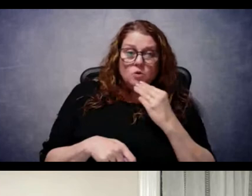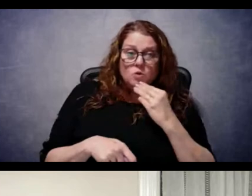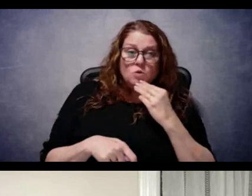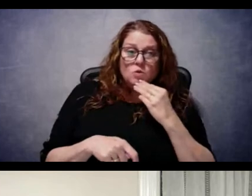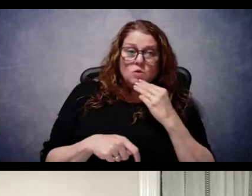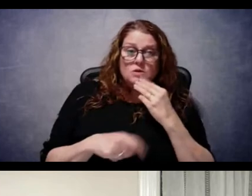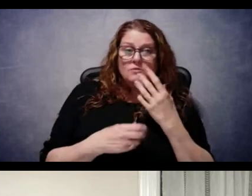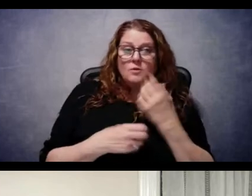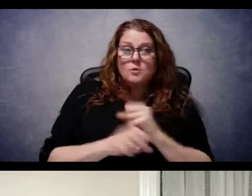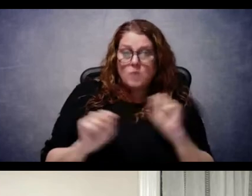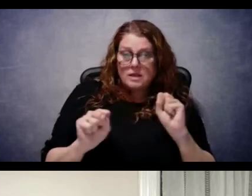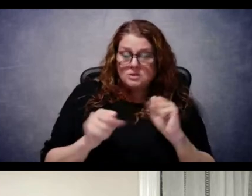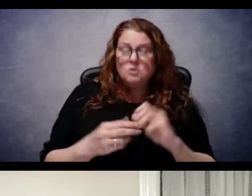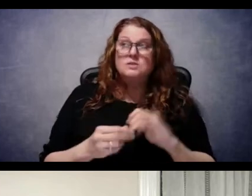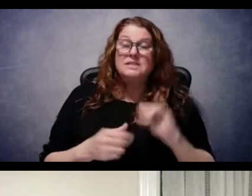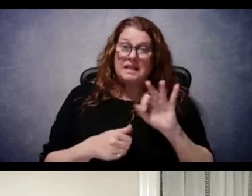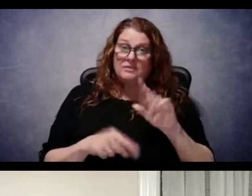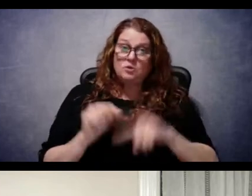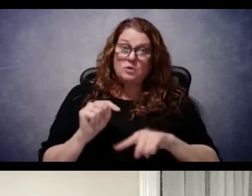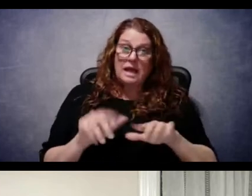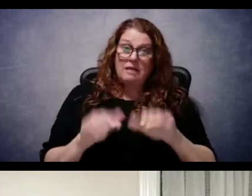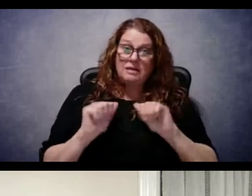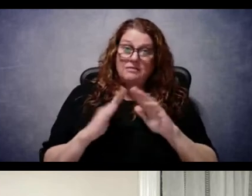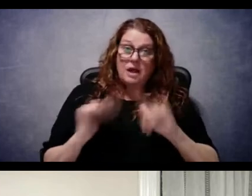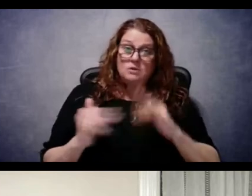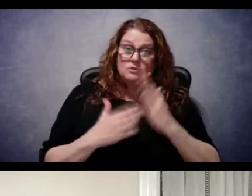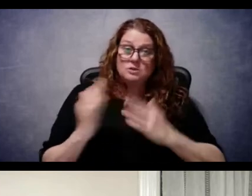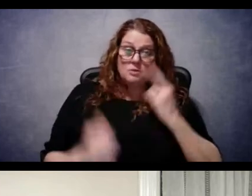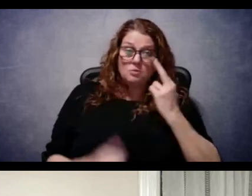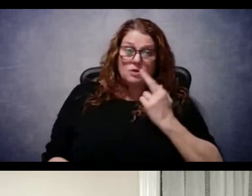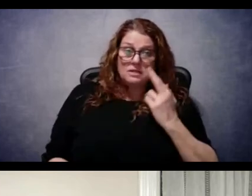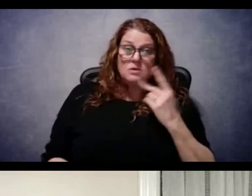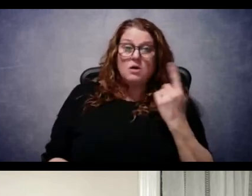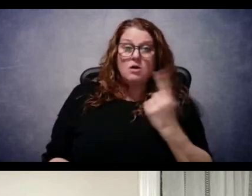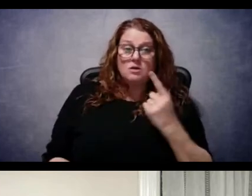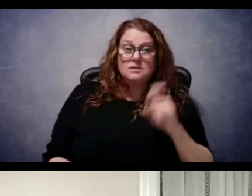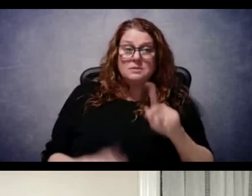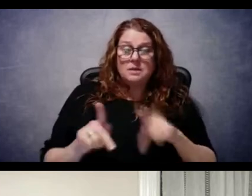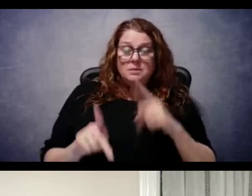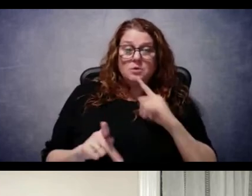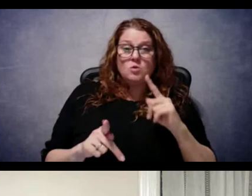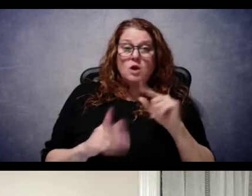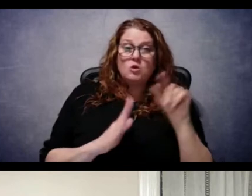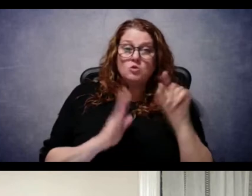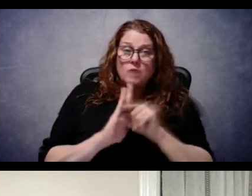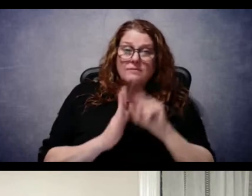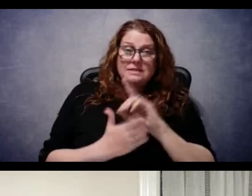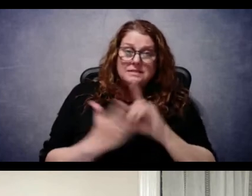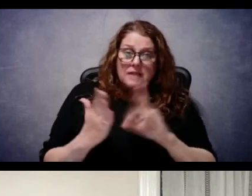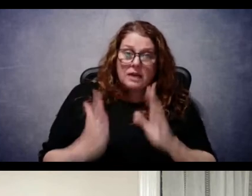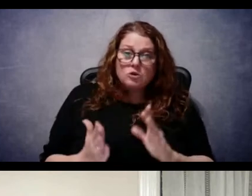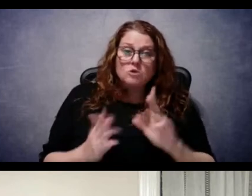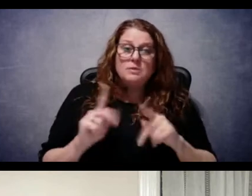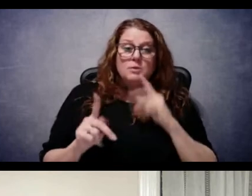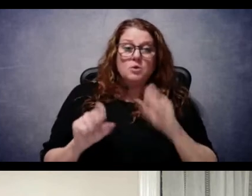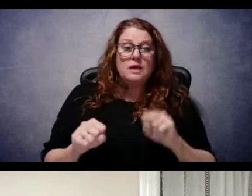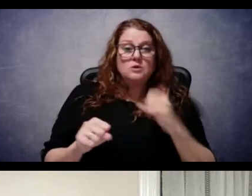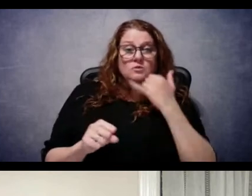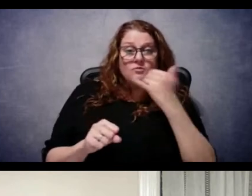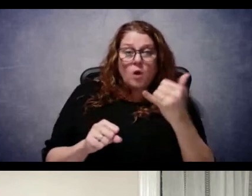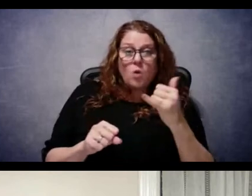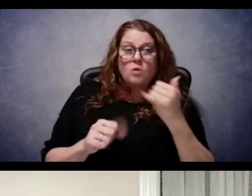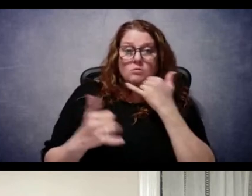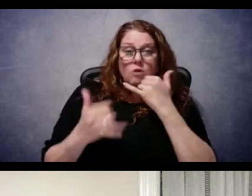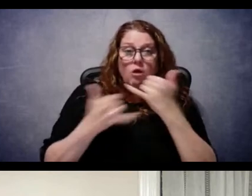rescues. If you can't leave the house for some reason, we also need people that are graphic designers, people that can do phone banking